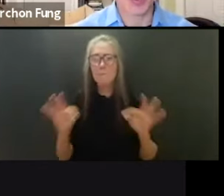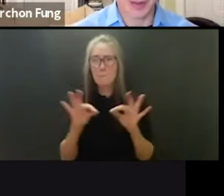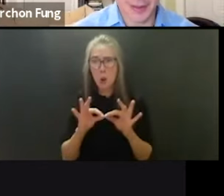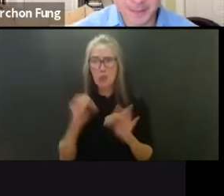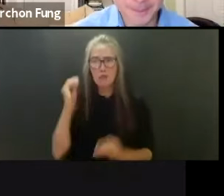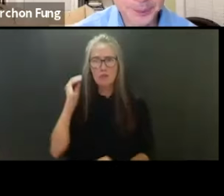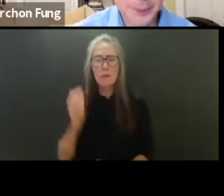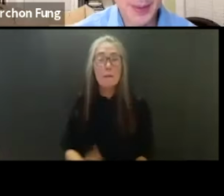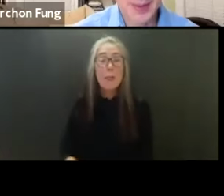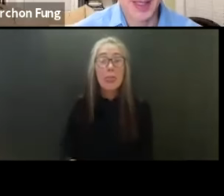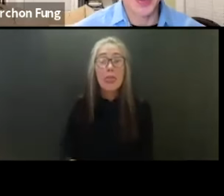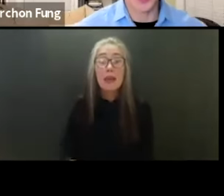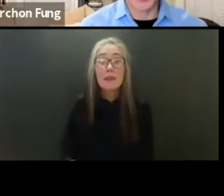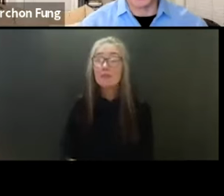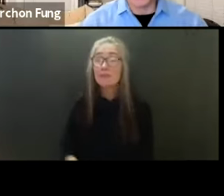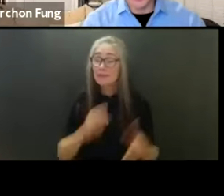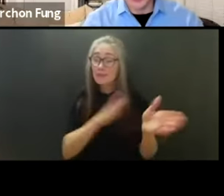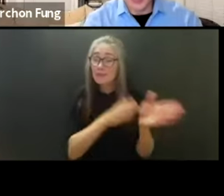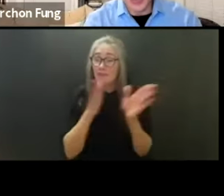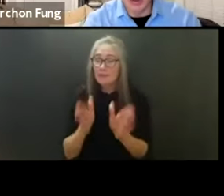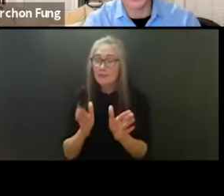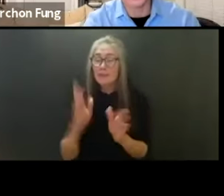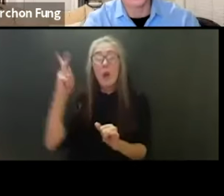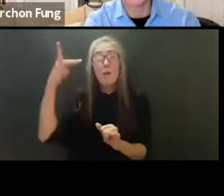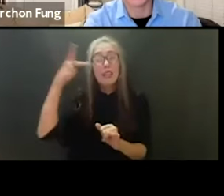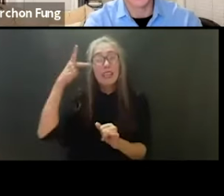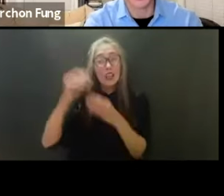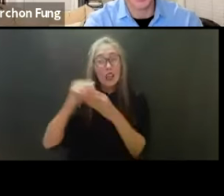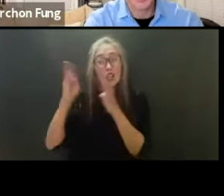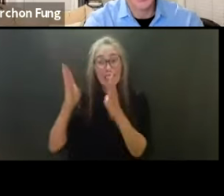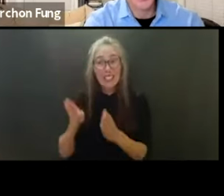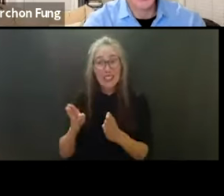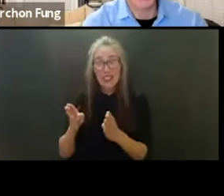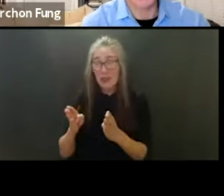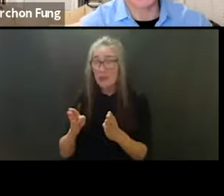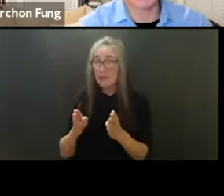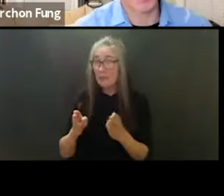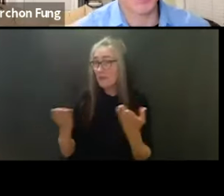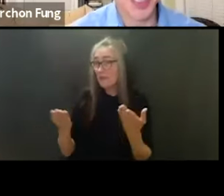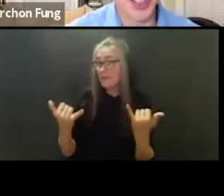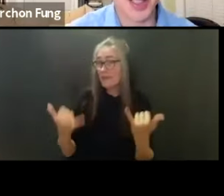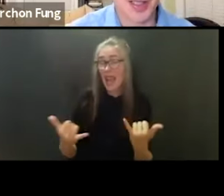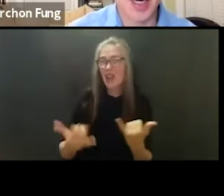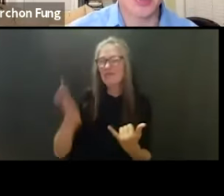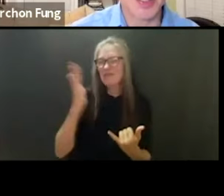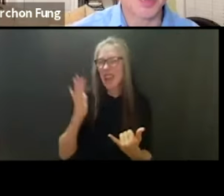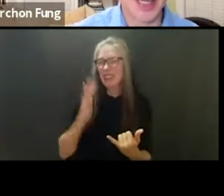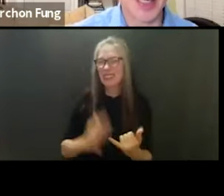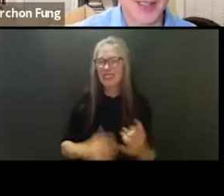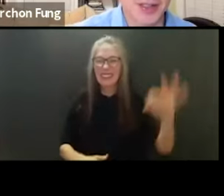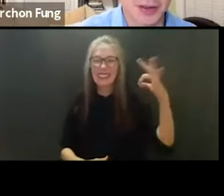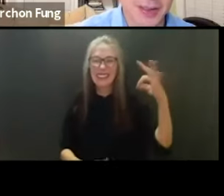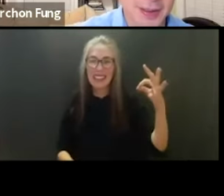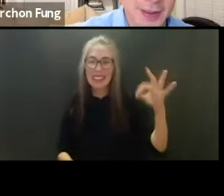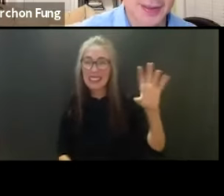very importantly. Another way to look at it is our political leadership. This is political polarization in Congress some